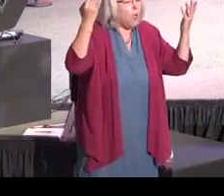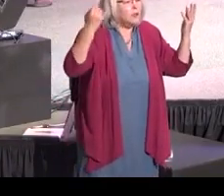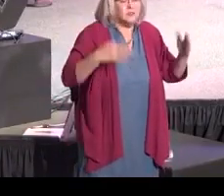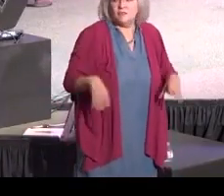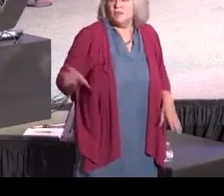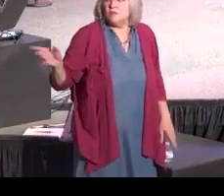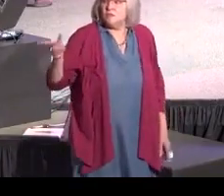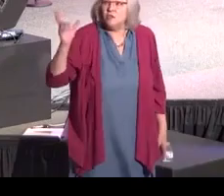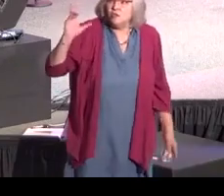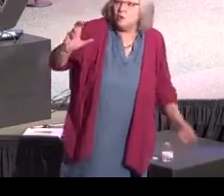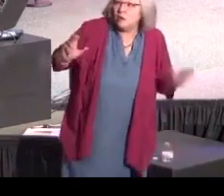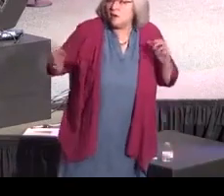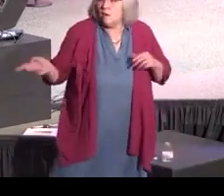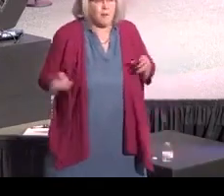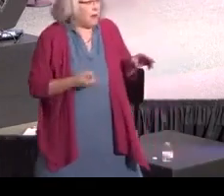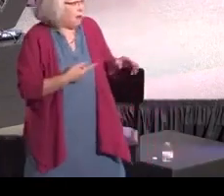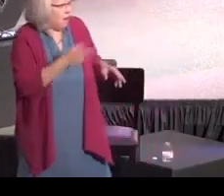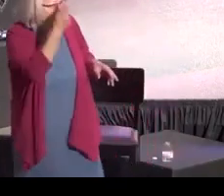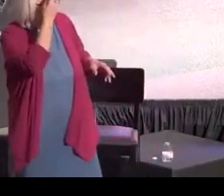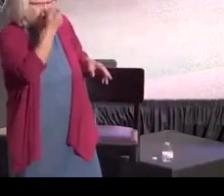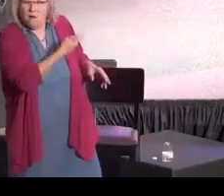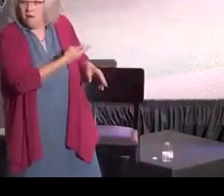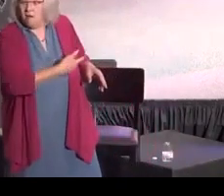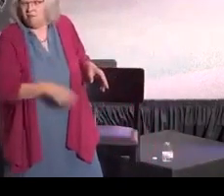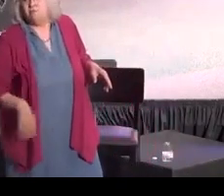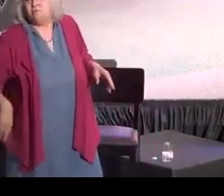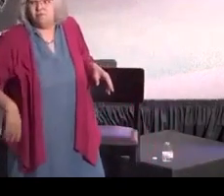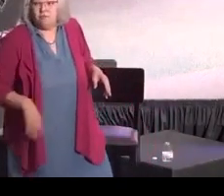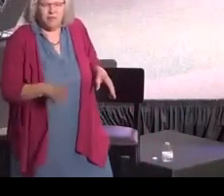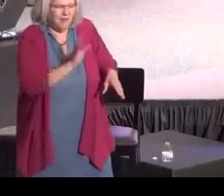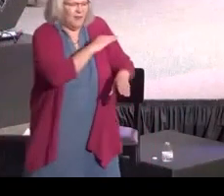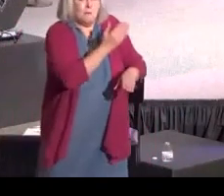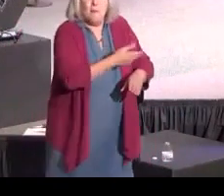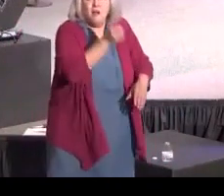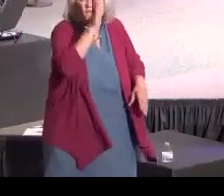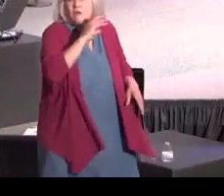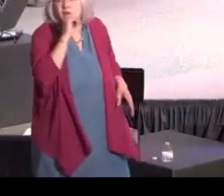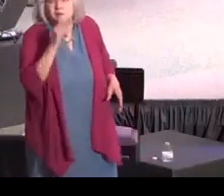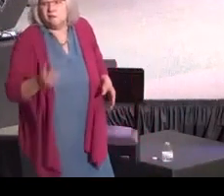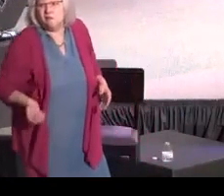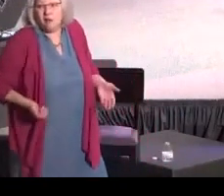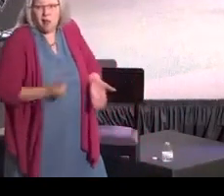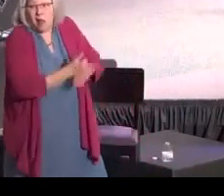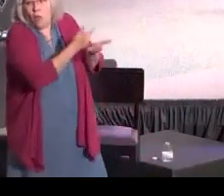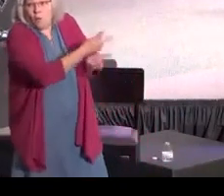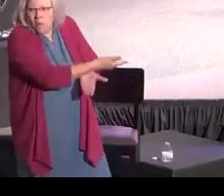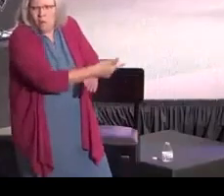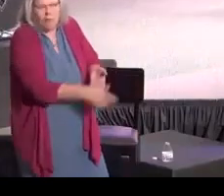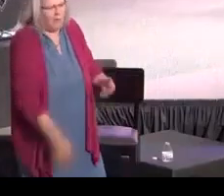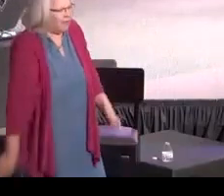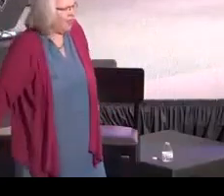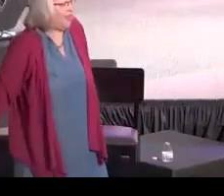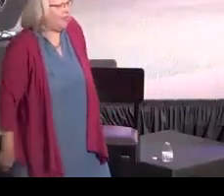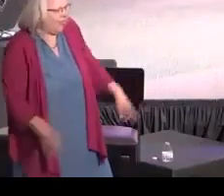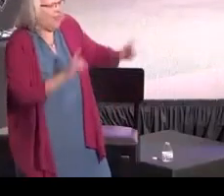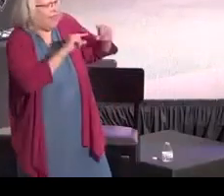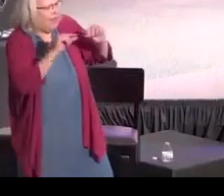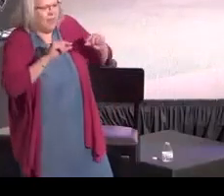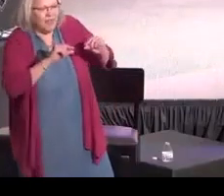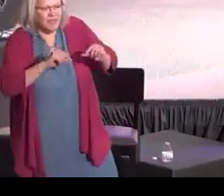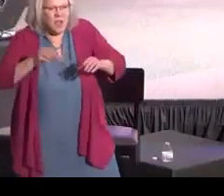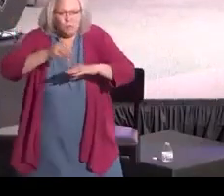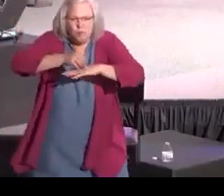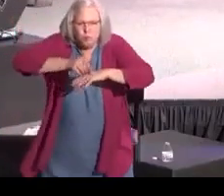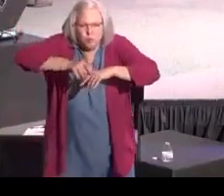with so-and-so? Did you hear the power of words? And they start talking about Paul. I think he's a